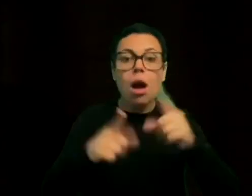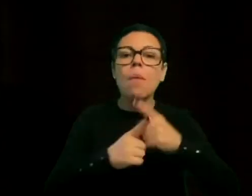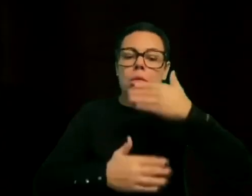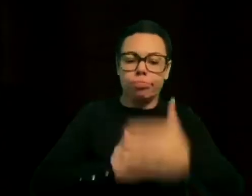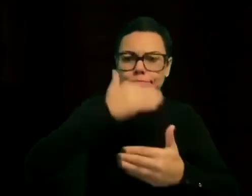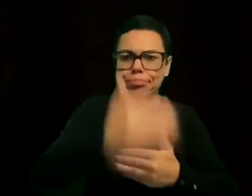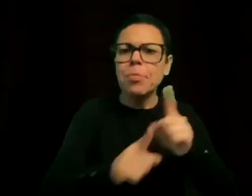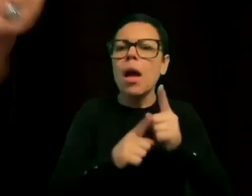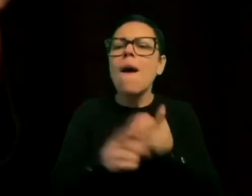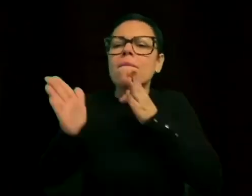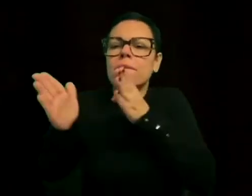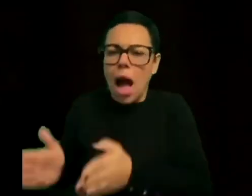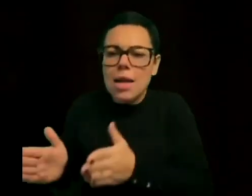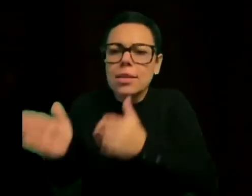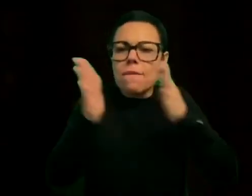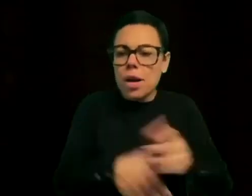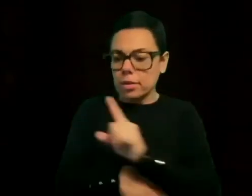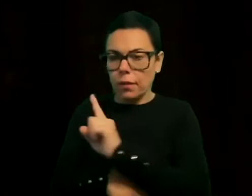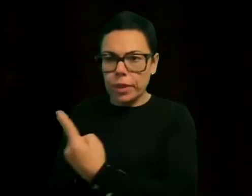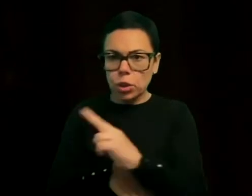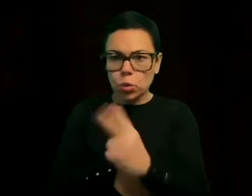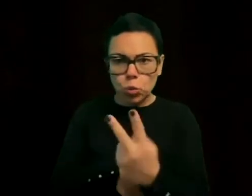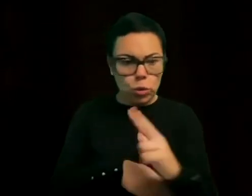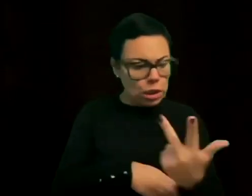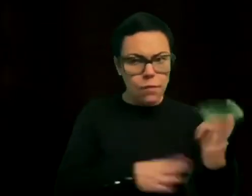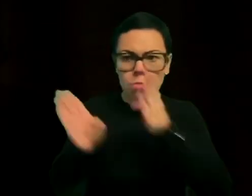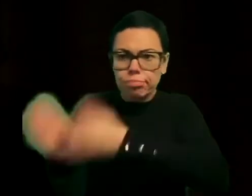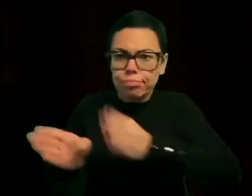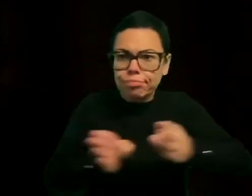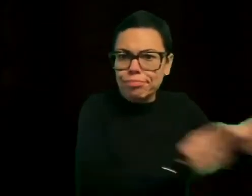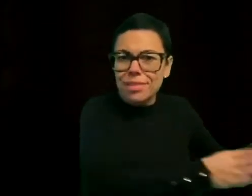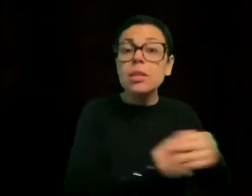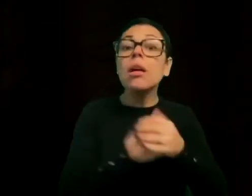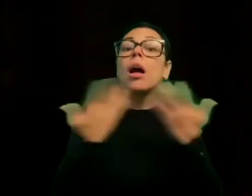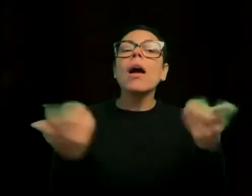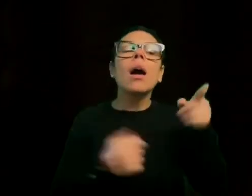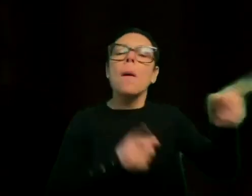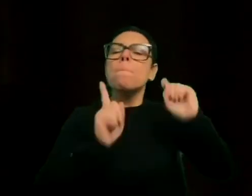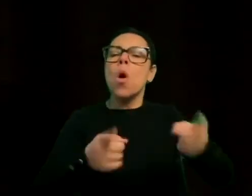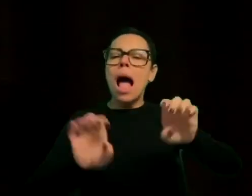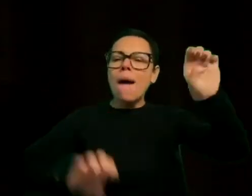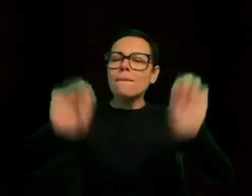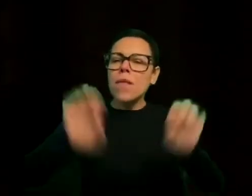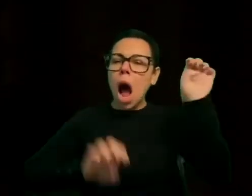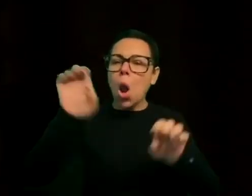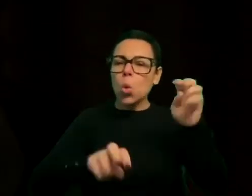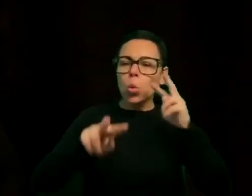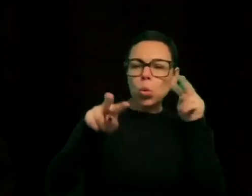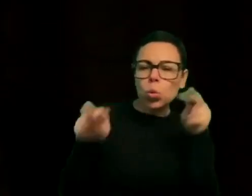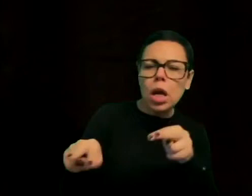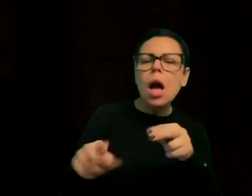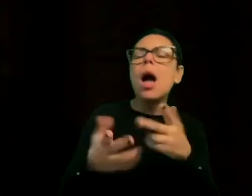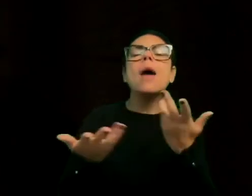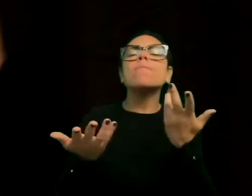develop. How do you weight the different ones? What are the requirements, and what are the things that would be beneficial? So